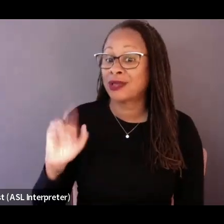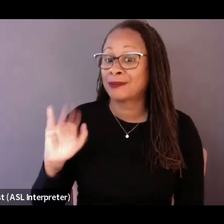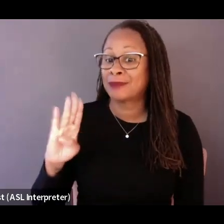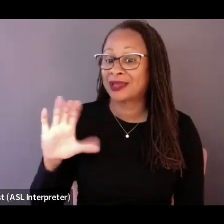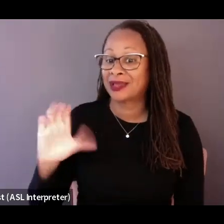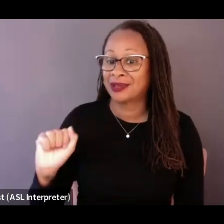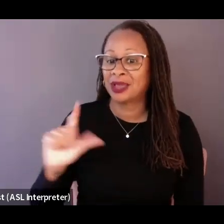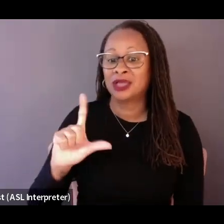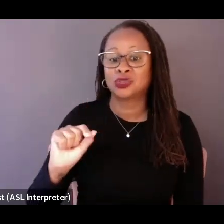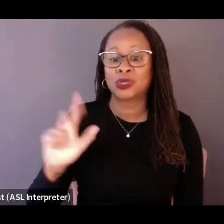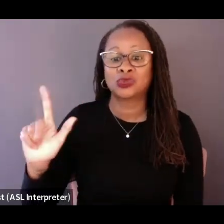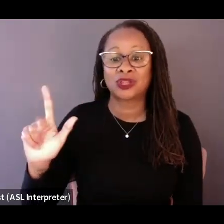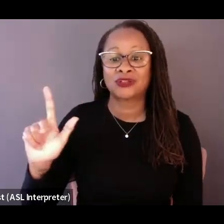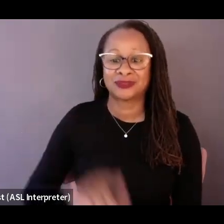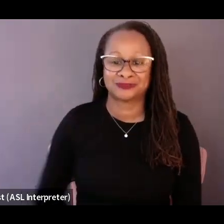2023.